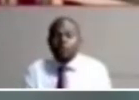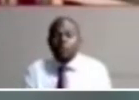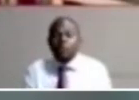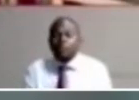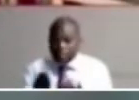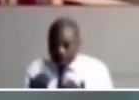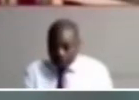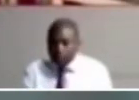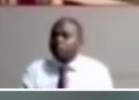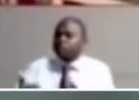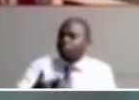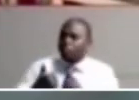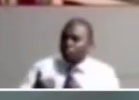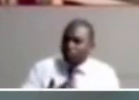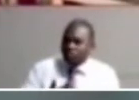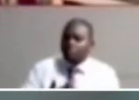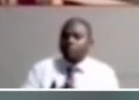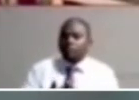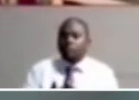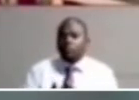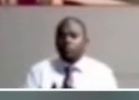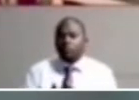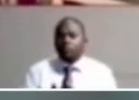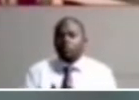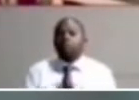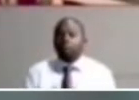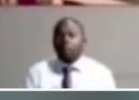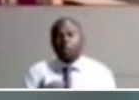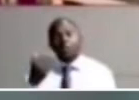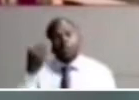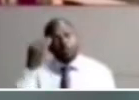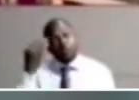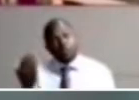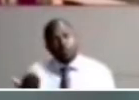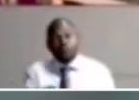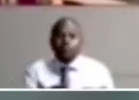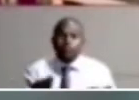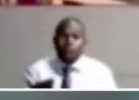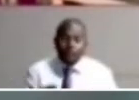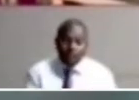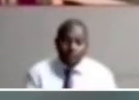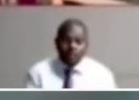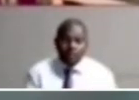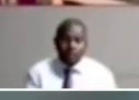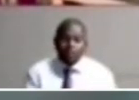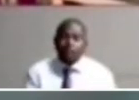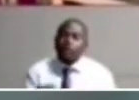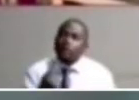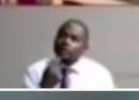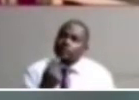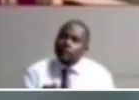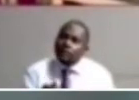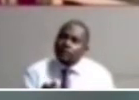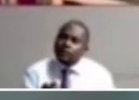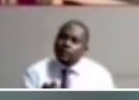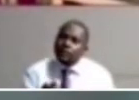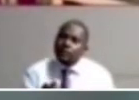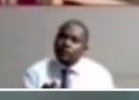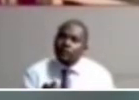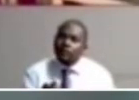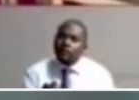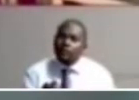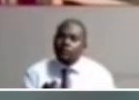But now I'm being told that I don't know where they call